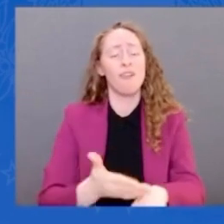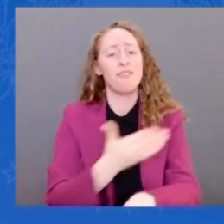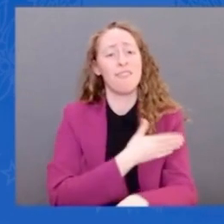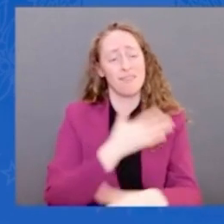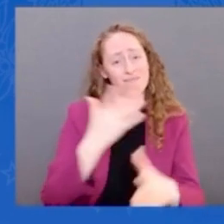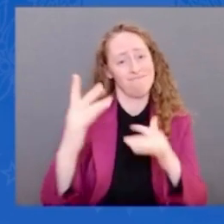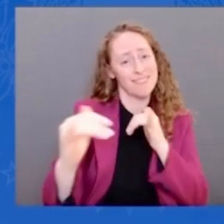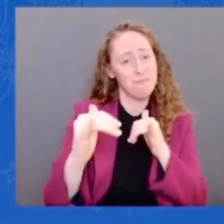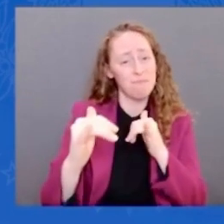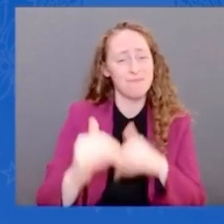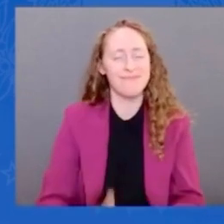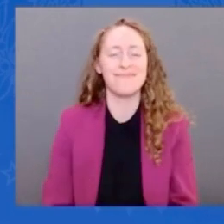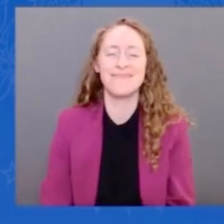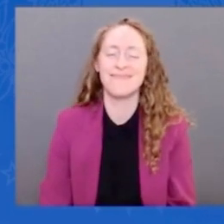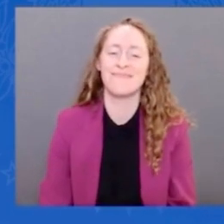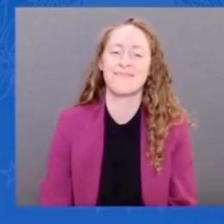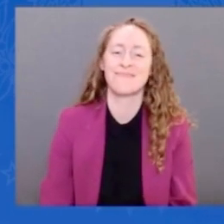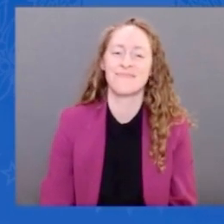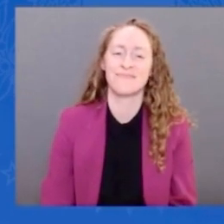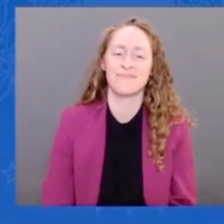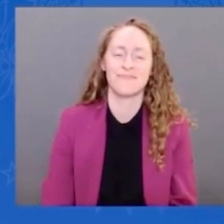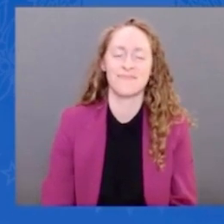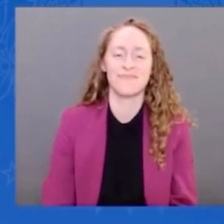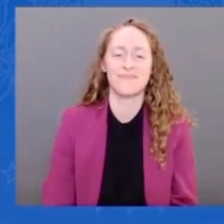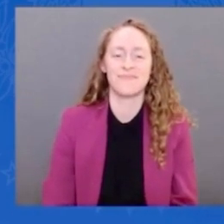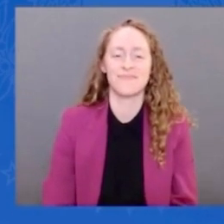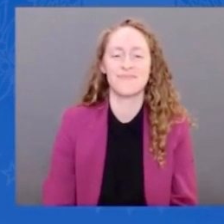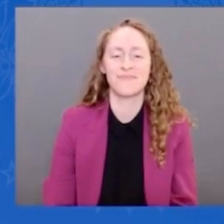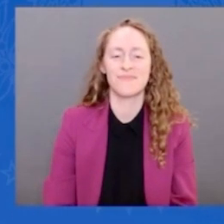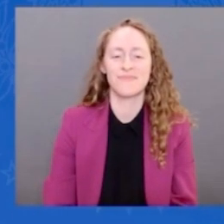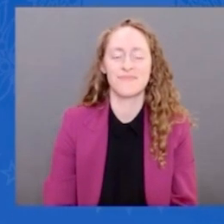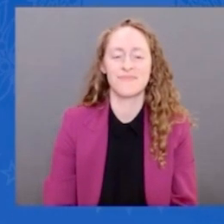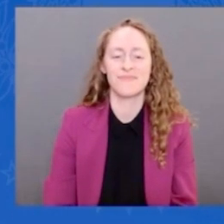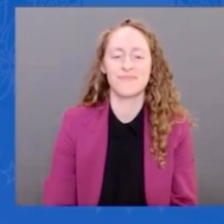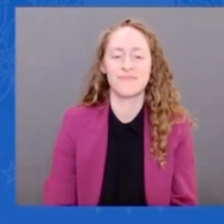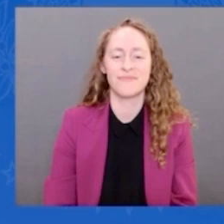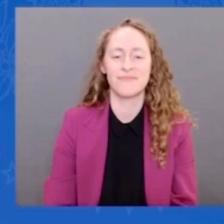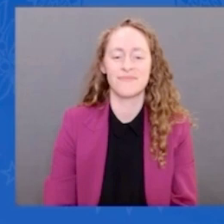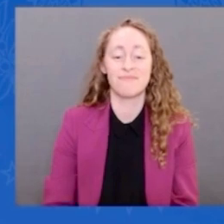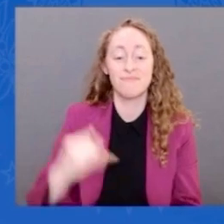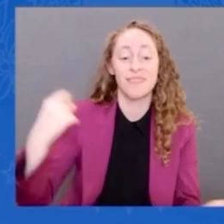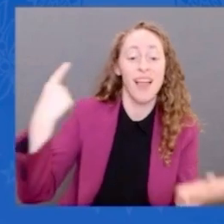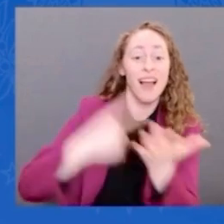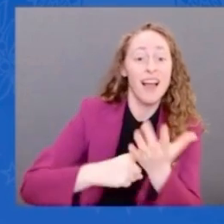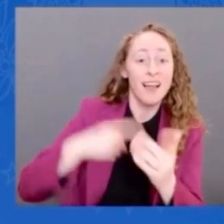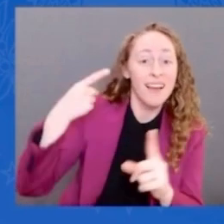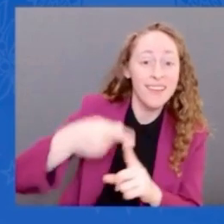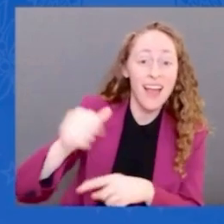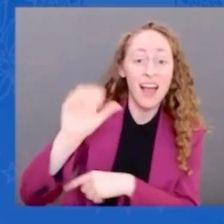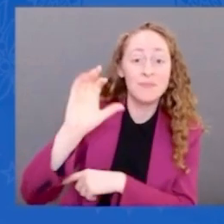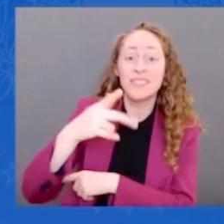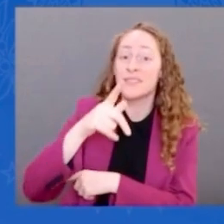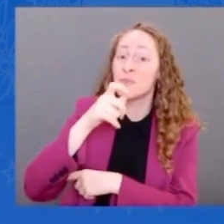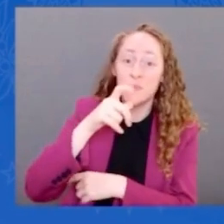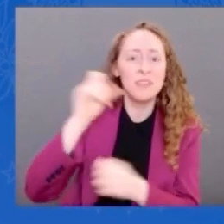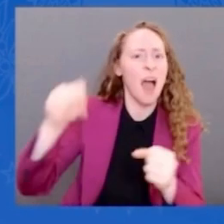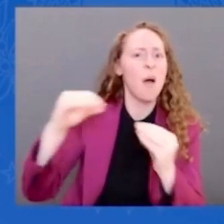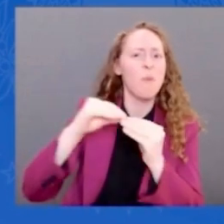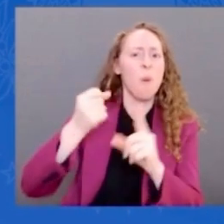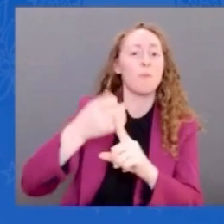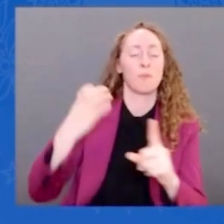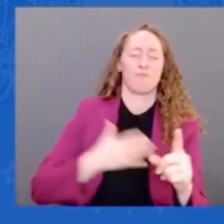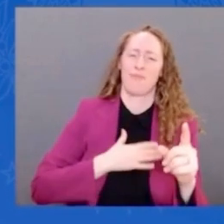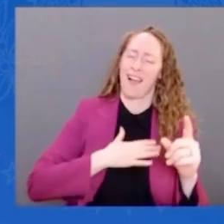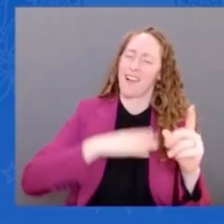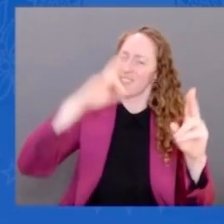more about the Affordable Connectivity Program, it is now my great honor to present to